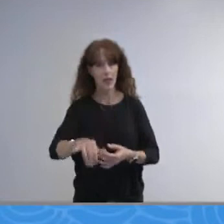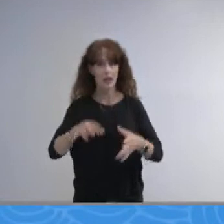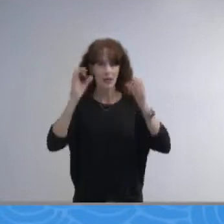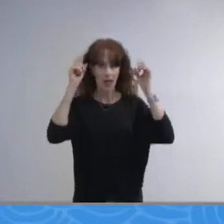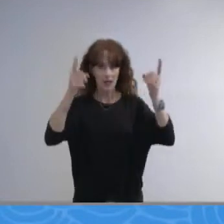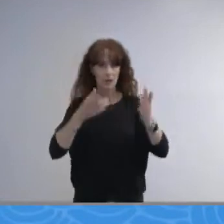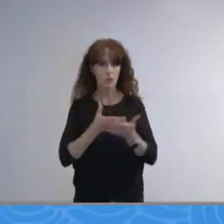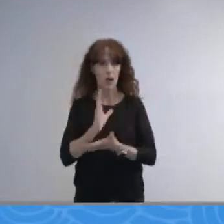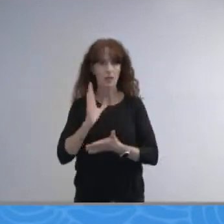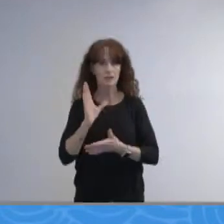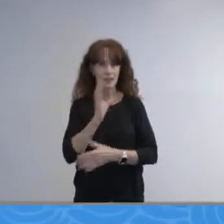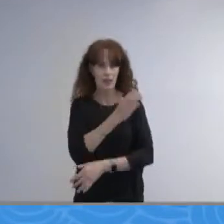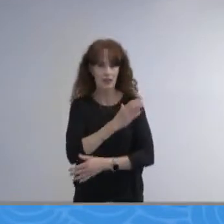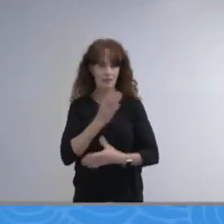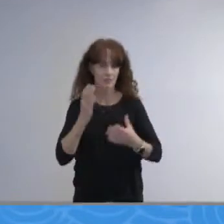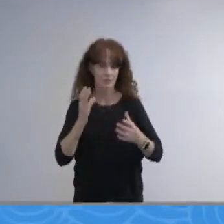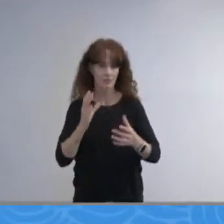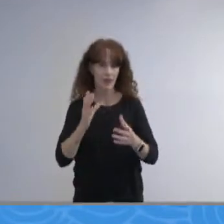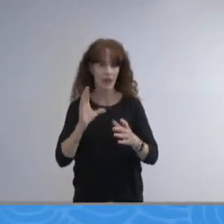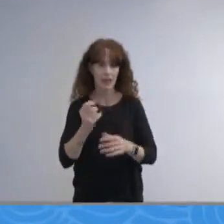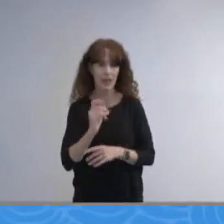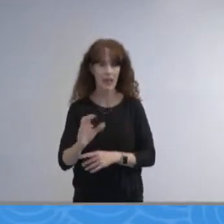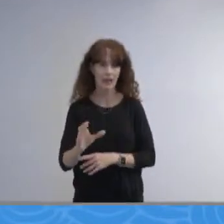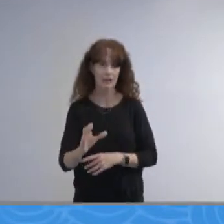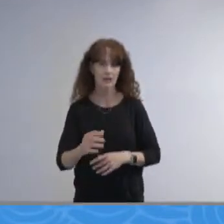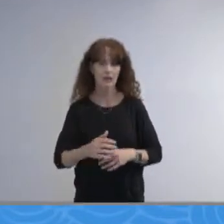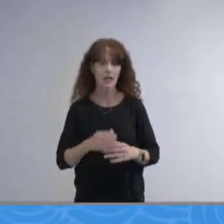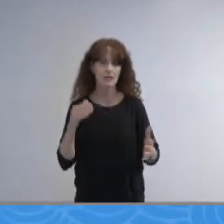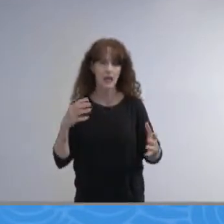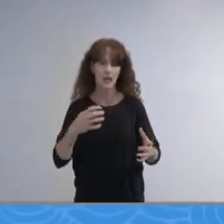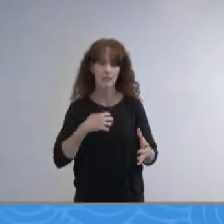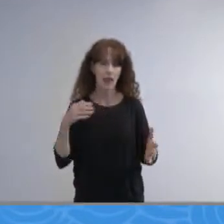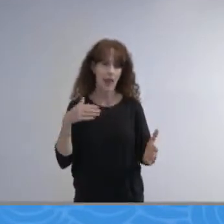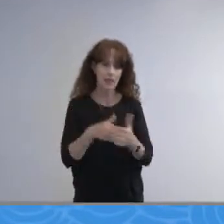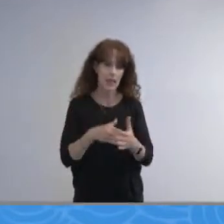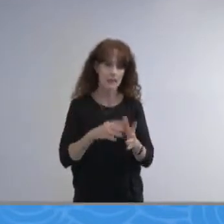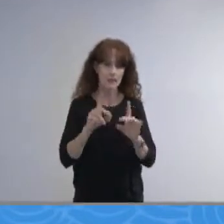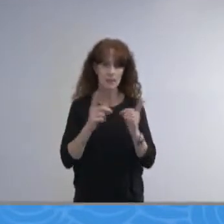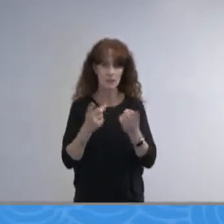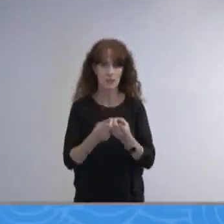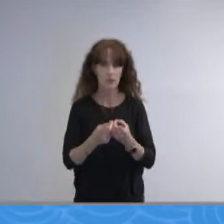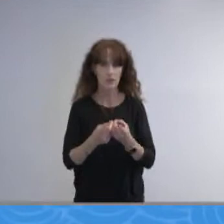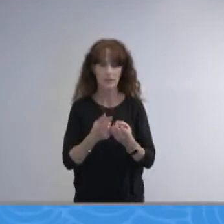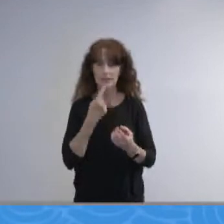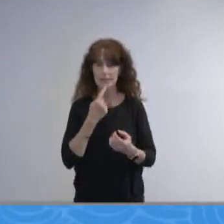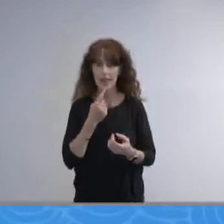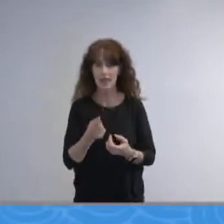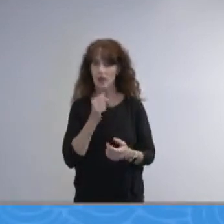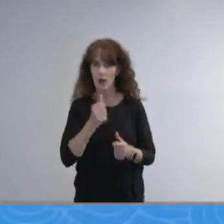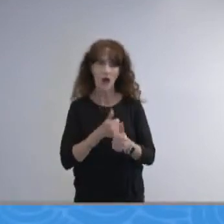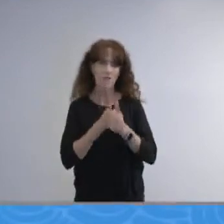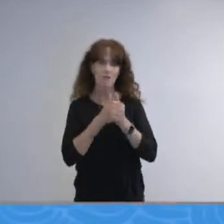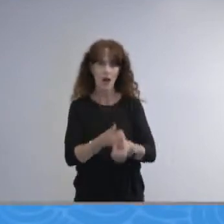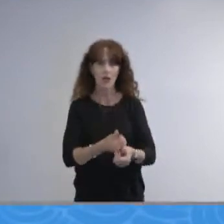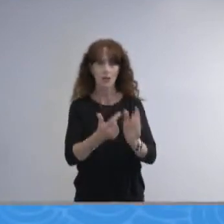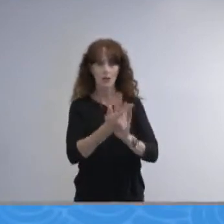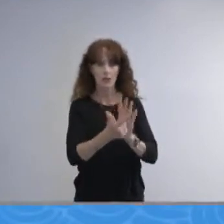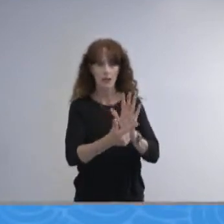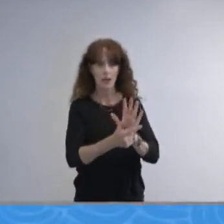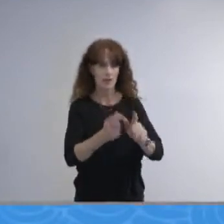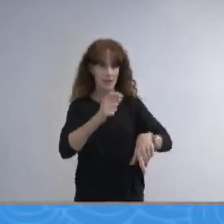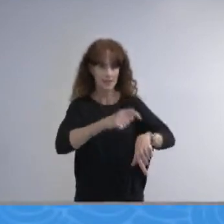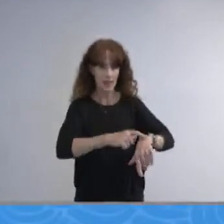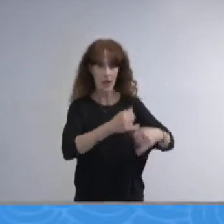Education Rights Clinic, but it's a complaint against the district alleging that they are not following the law, they are not following the